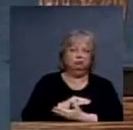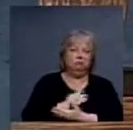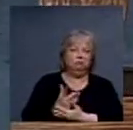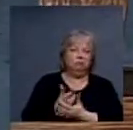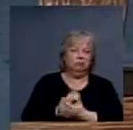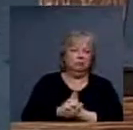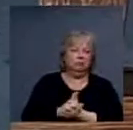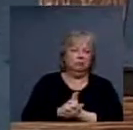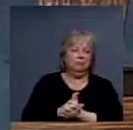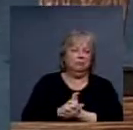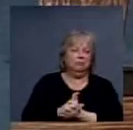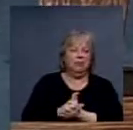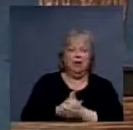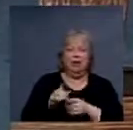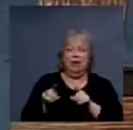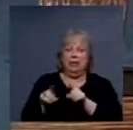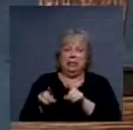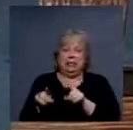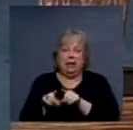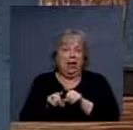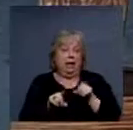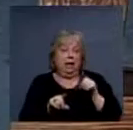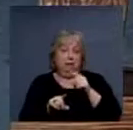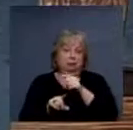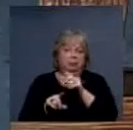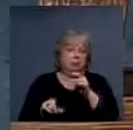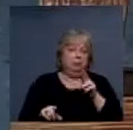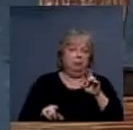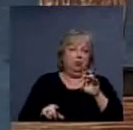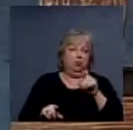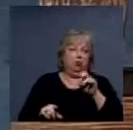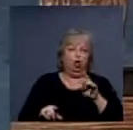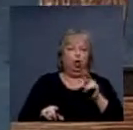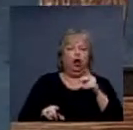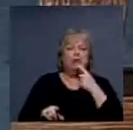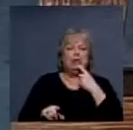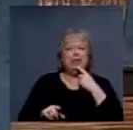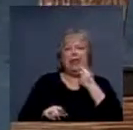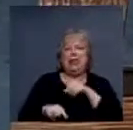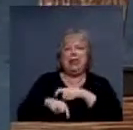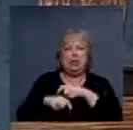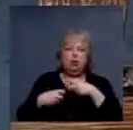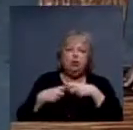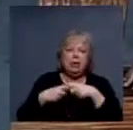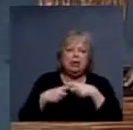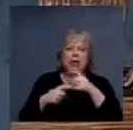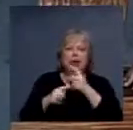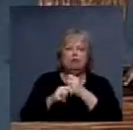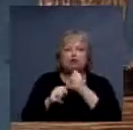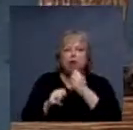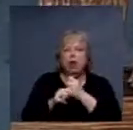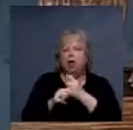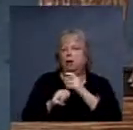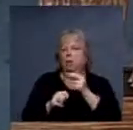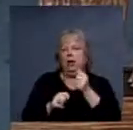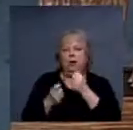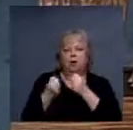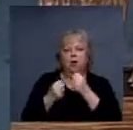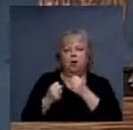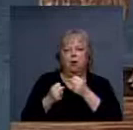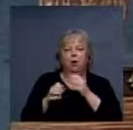like Mr. Clark said, when the utility truck or any kind of vehicle goes up and down our